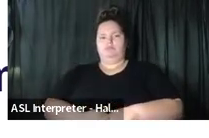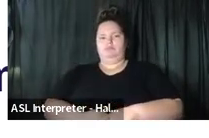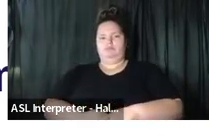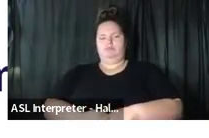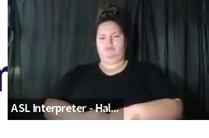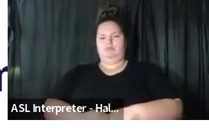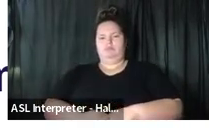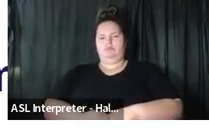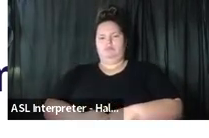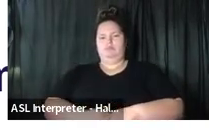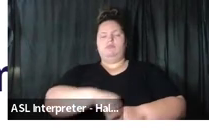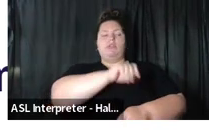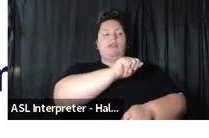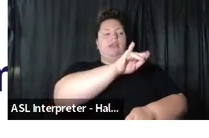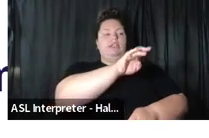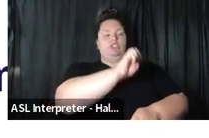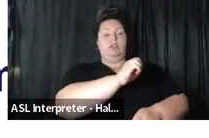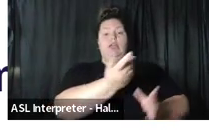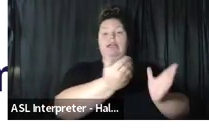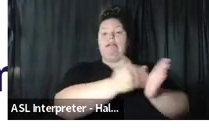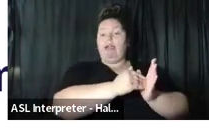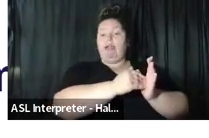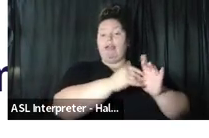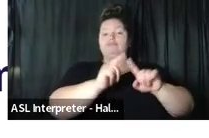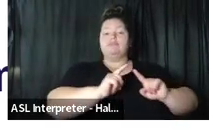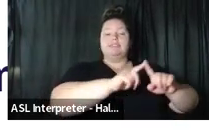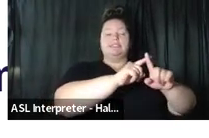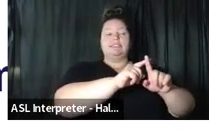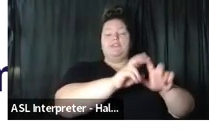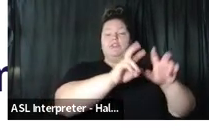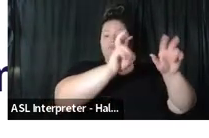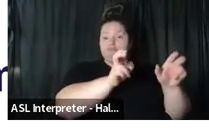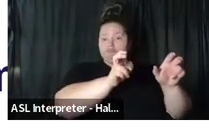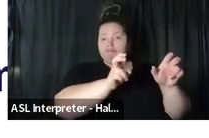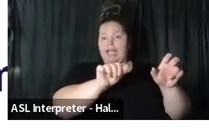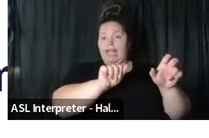So again, just kind of going over some of the categories of the AT devices that we have